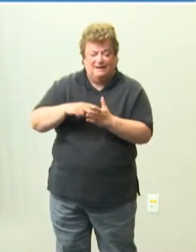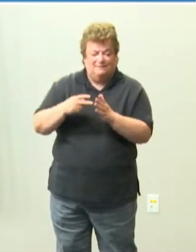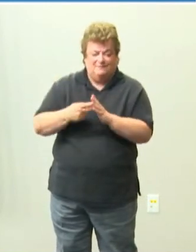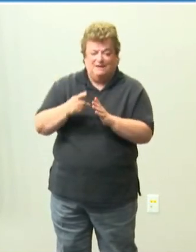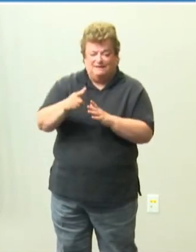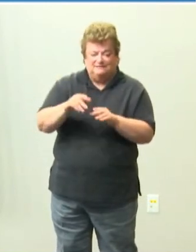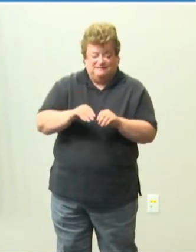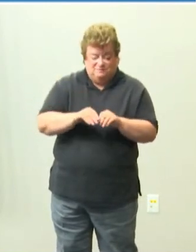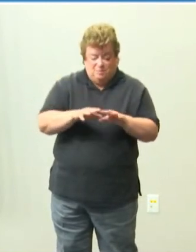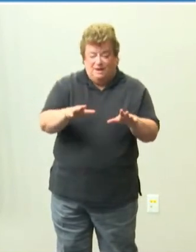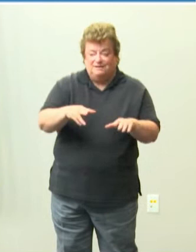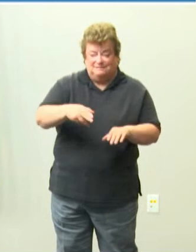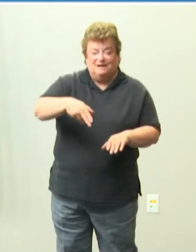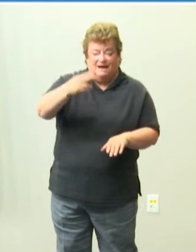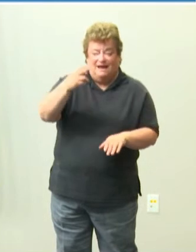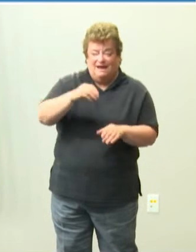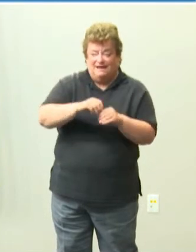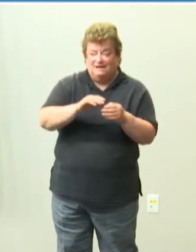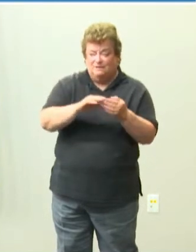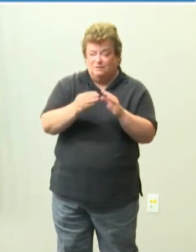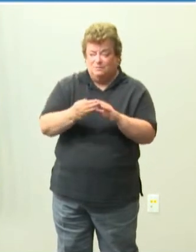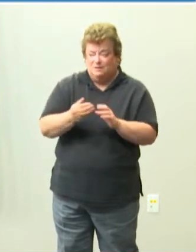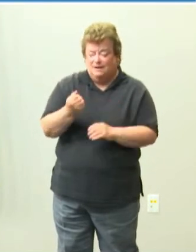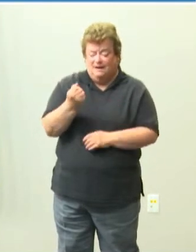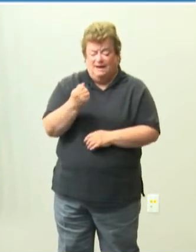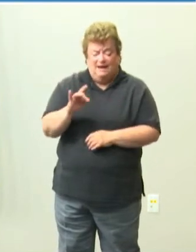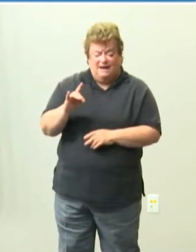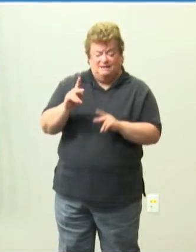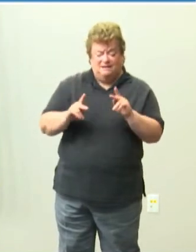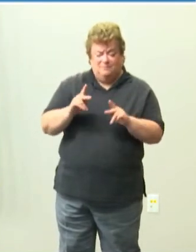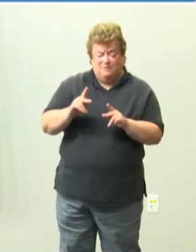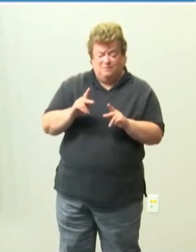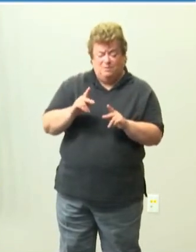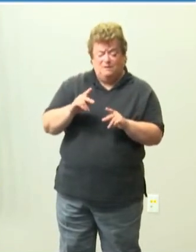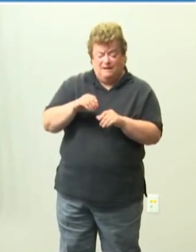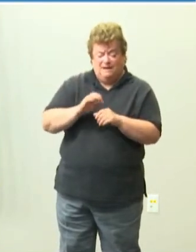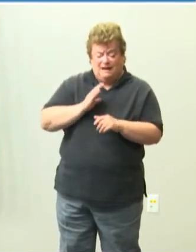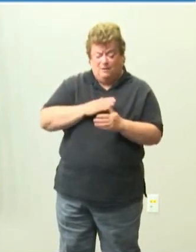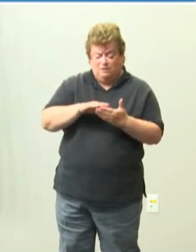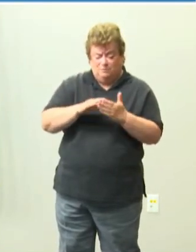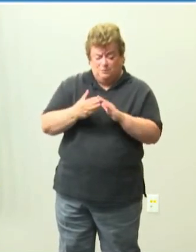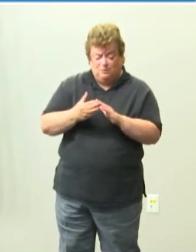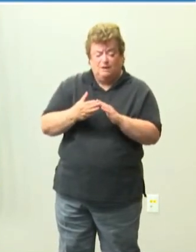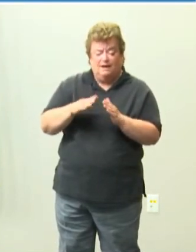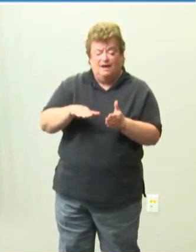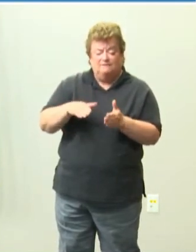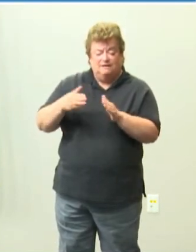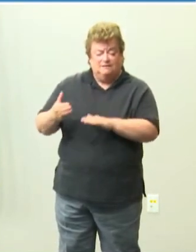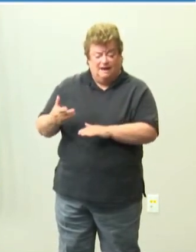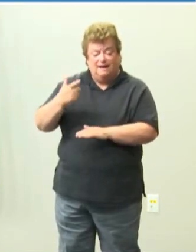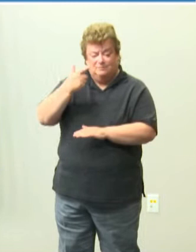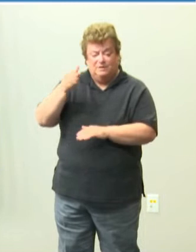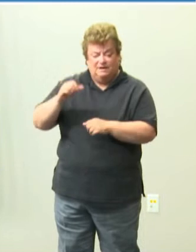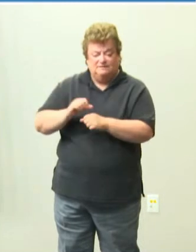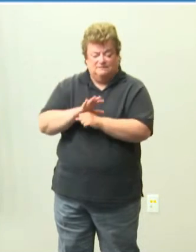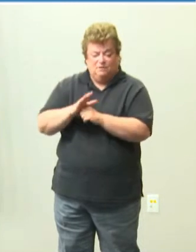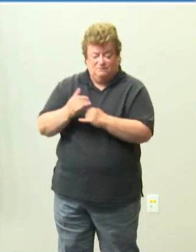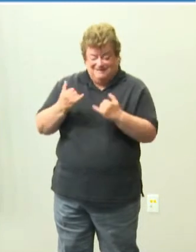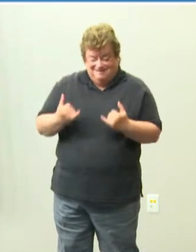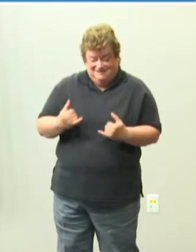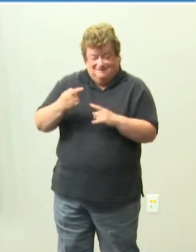the community. 18 members of our community have lost their lives to COVID-19 so far this